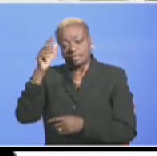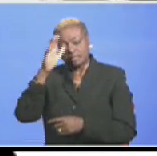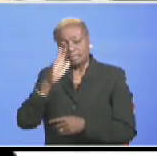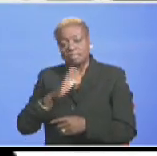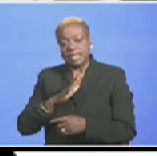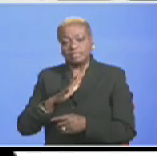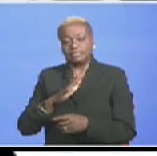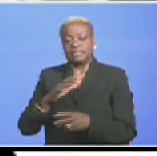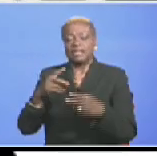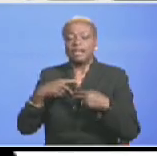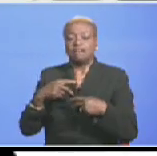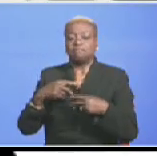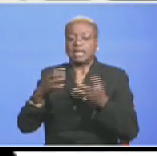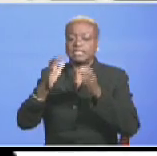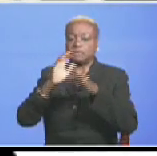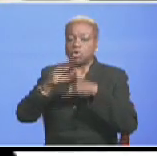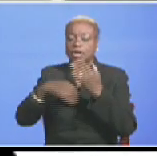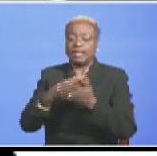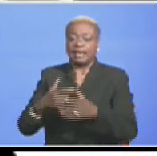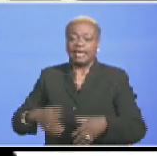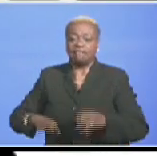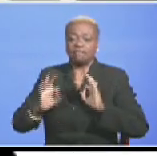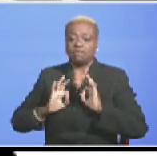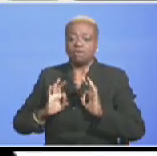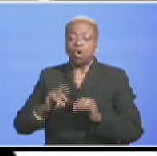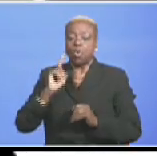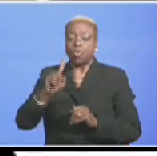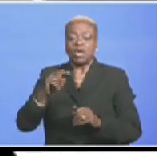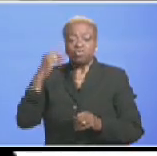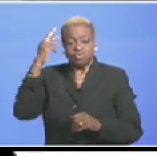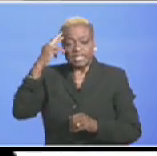need one big free agent that came to Sacramento. I mean,